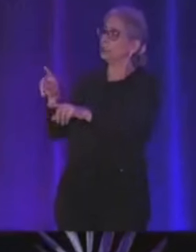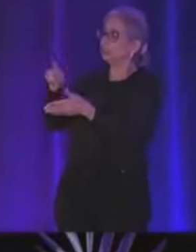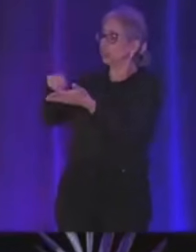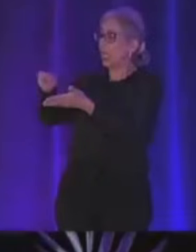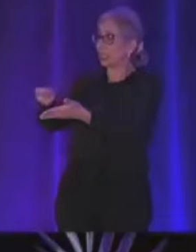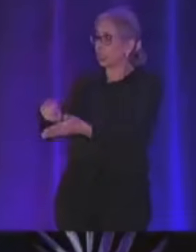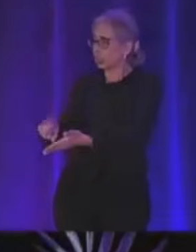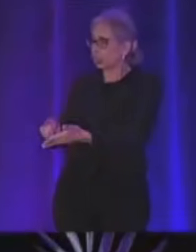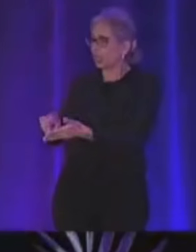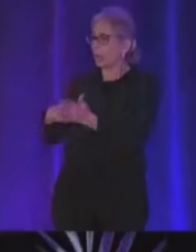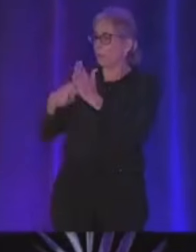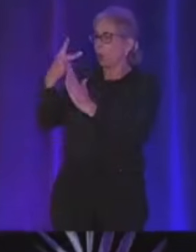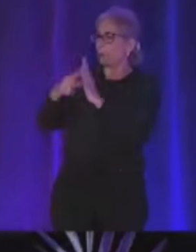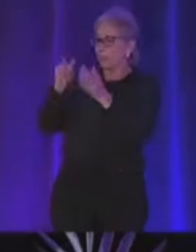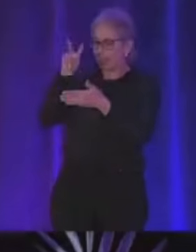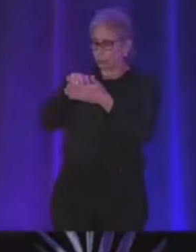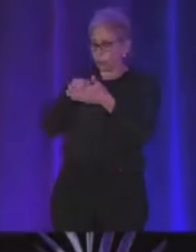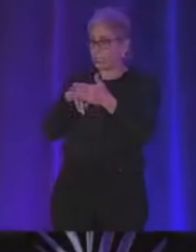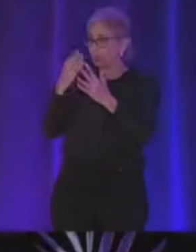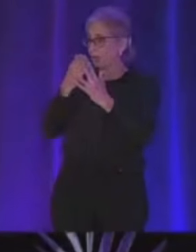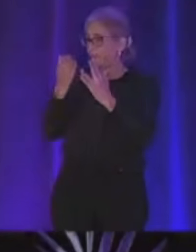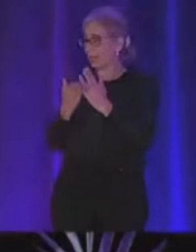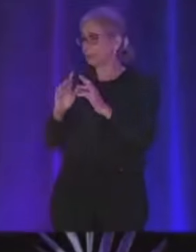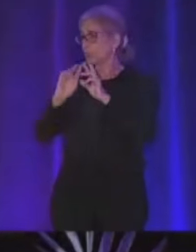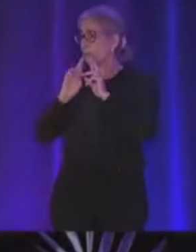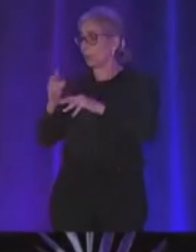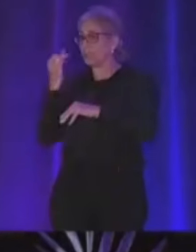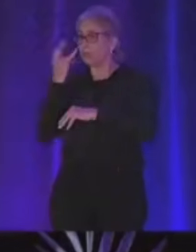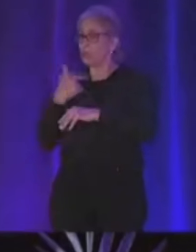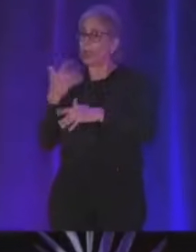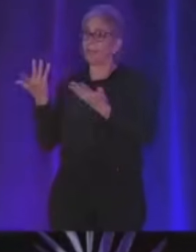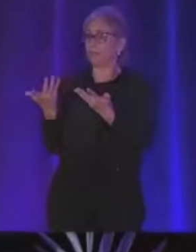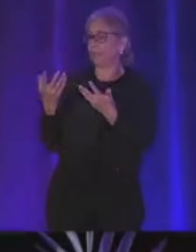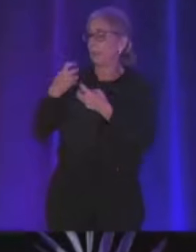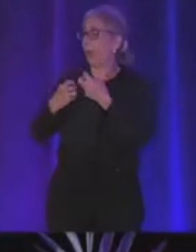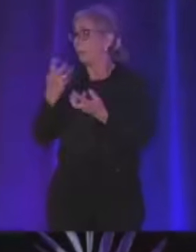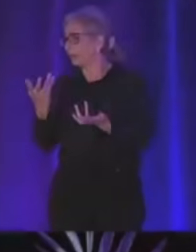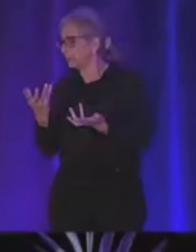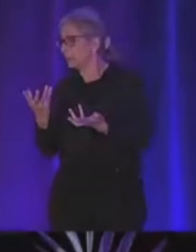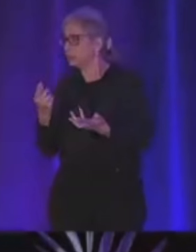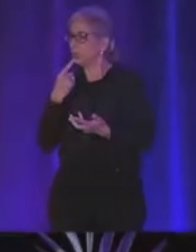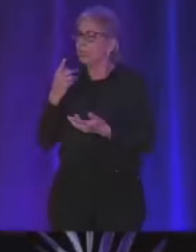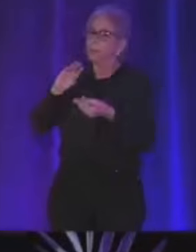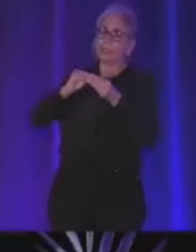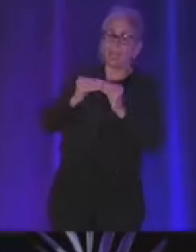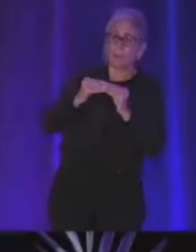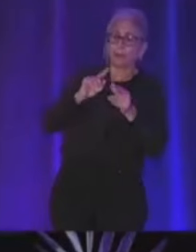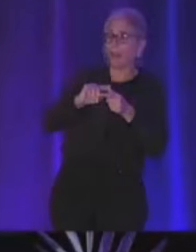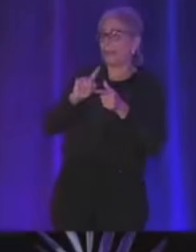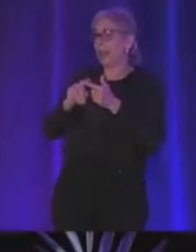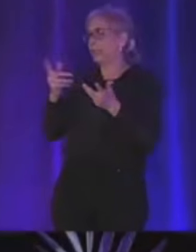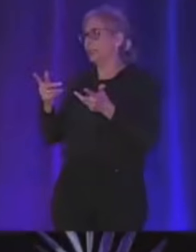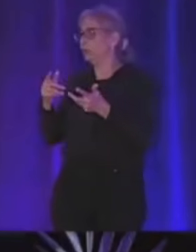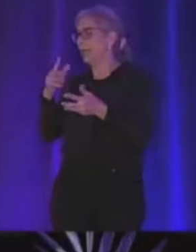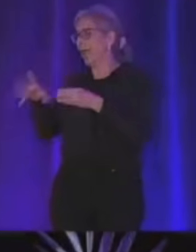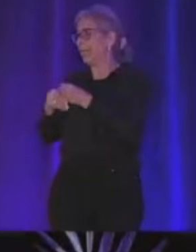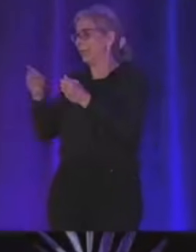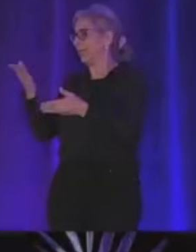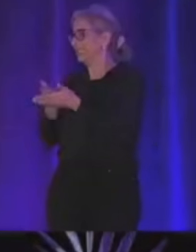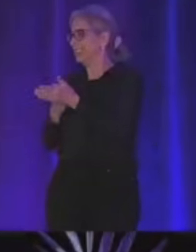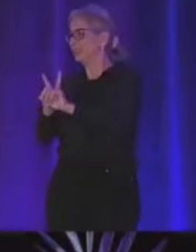is a program that reads in your files and reports if you have like a likely issue. Like, oh, you said this will be a number, then you gave it a string, you're probably wrong. Go